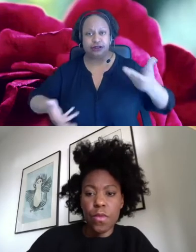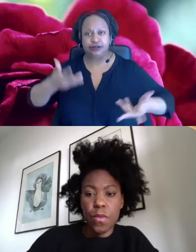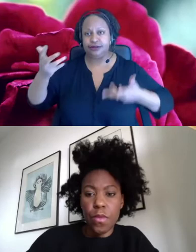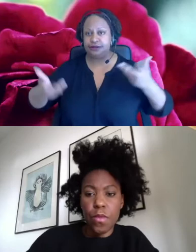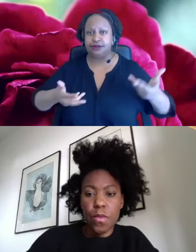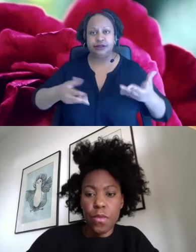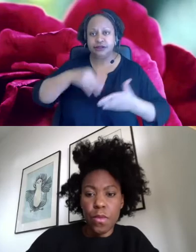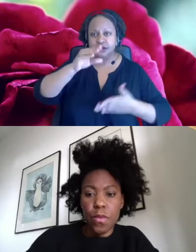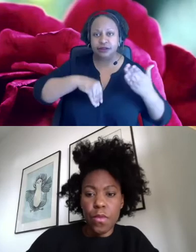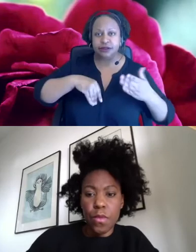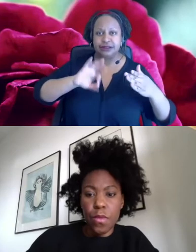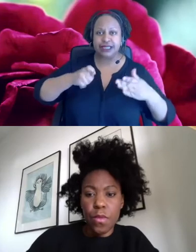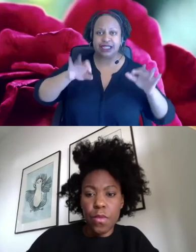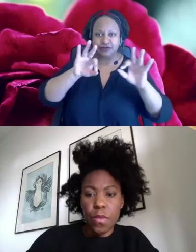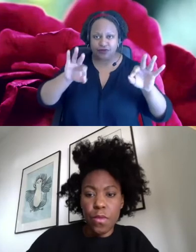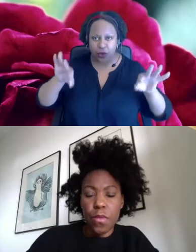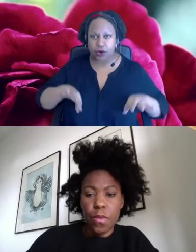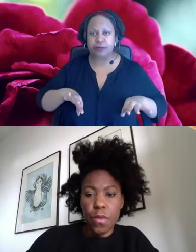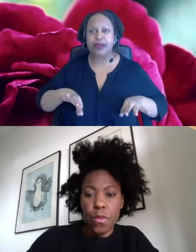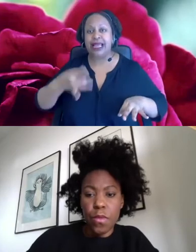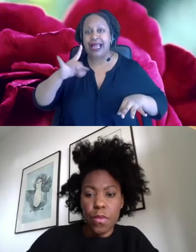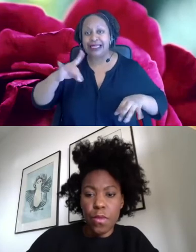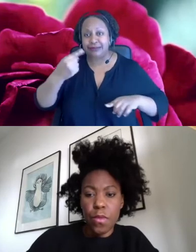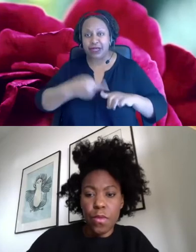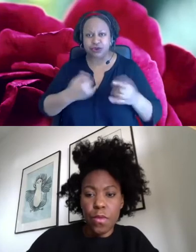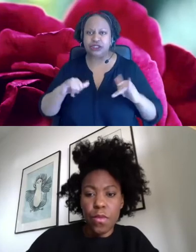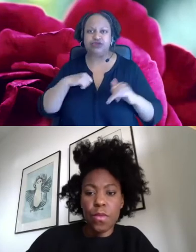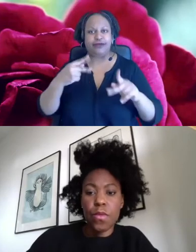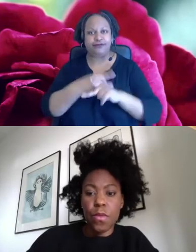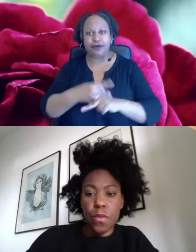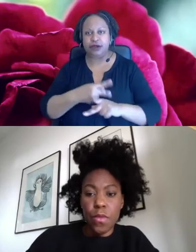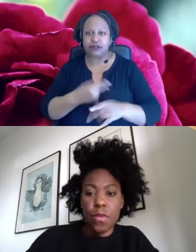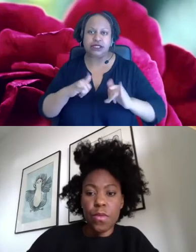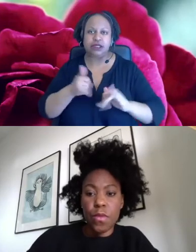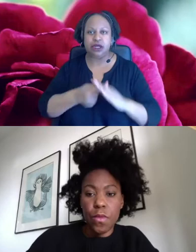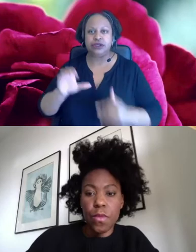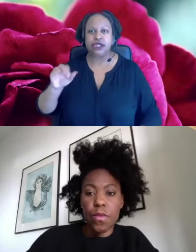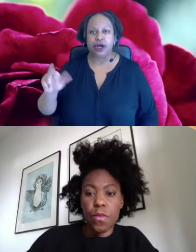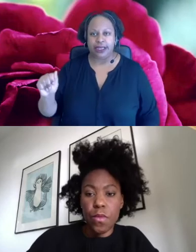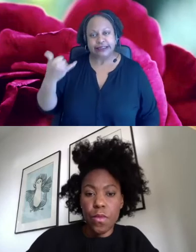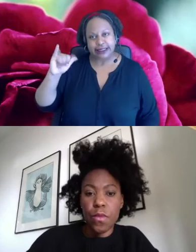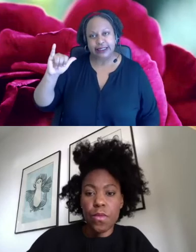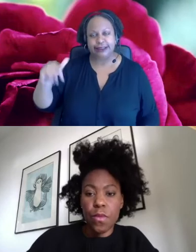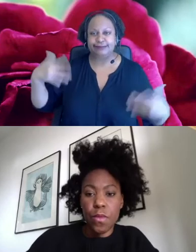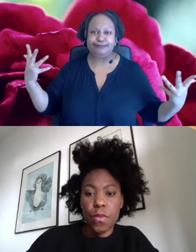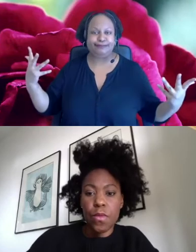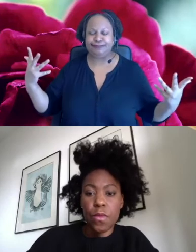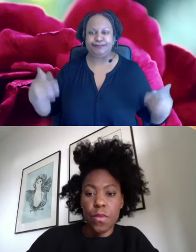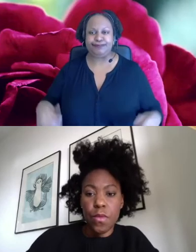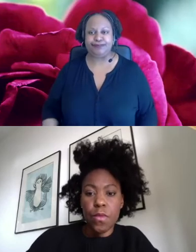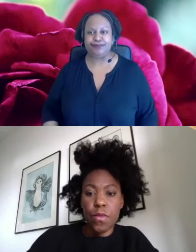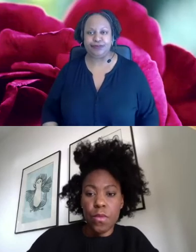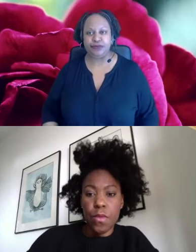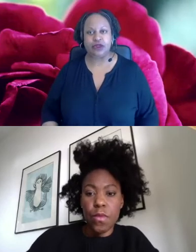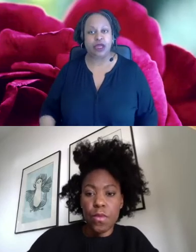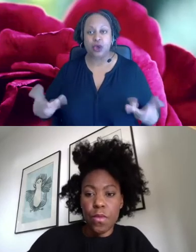it's been 18 months, and we're still trying to sort that all out with CRA. Not meant to